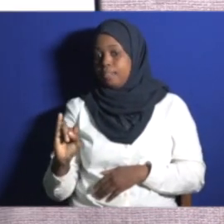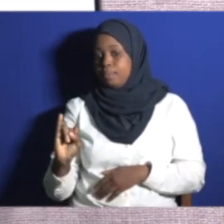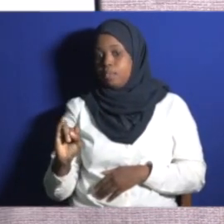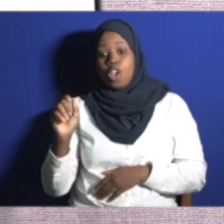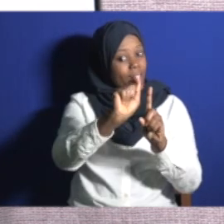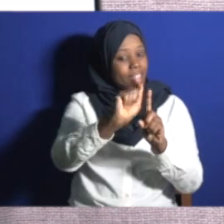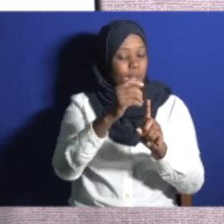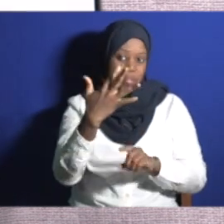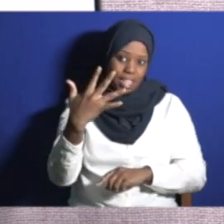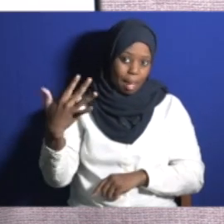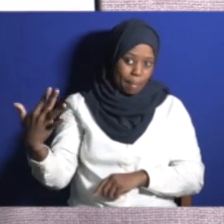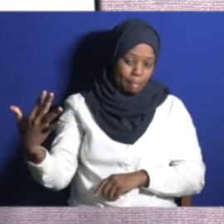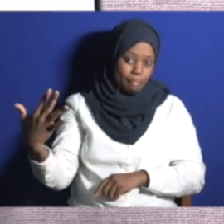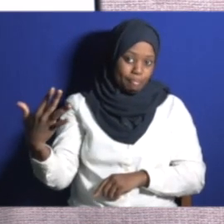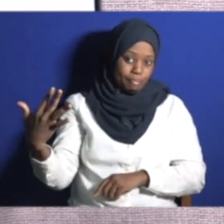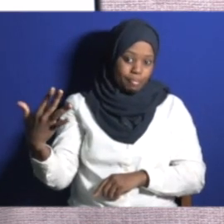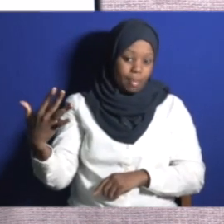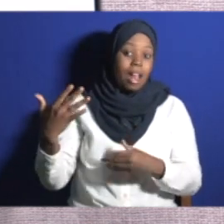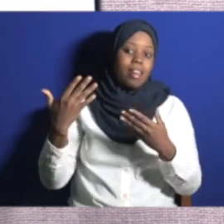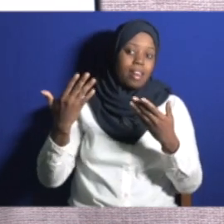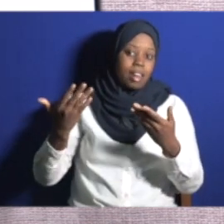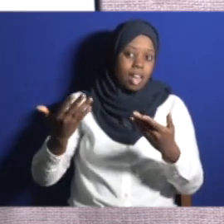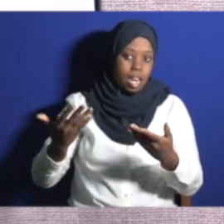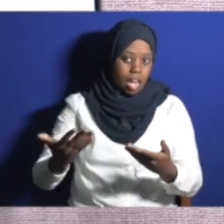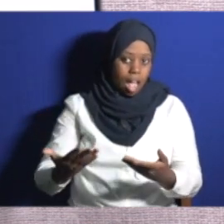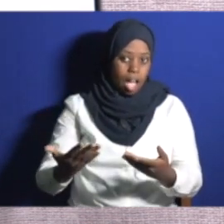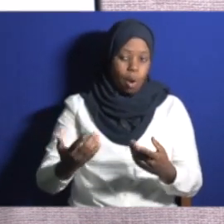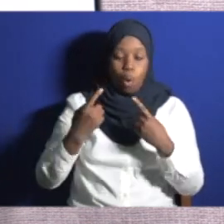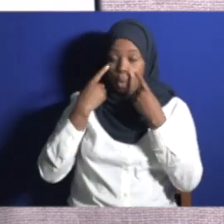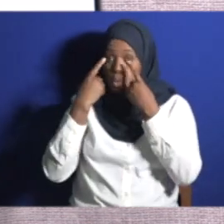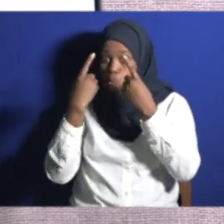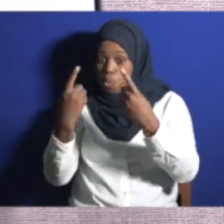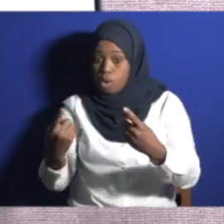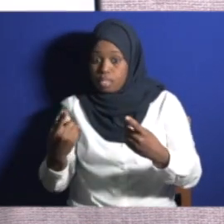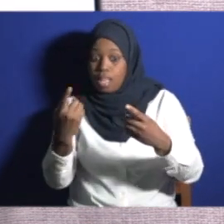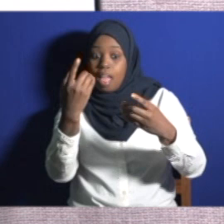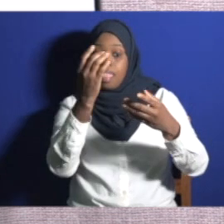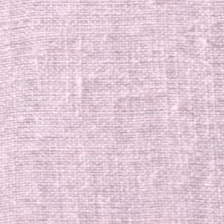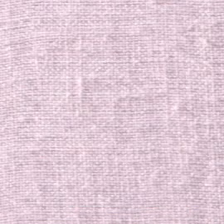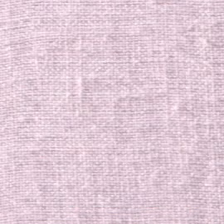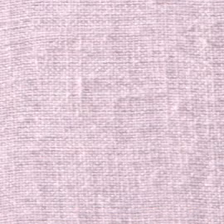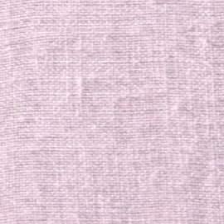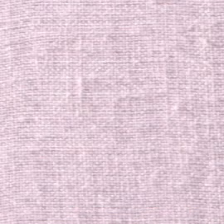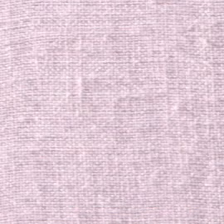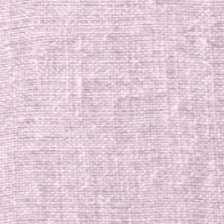squares of numbers? Now, watch the table of squares of whole numbers up to 10.